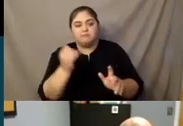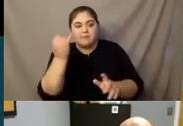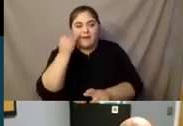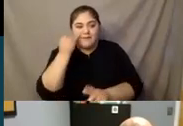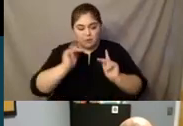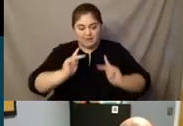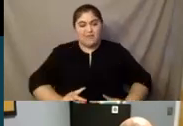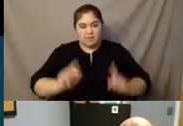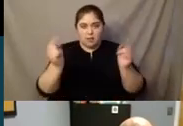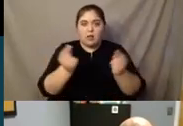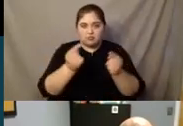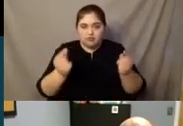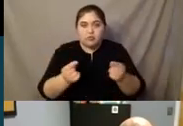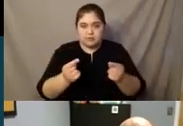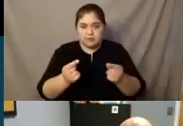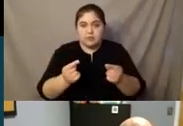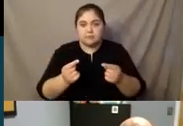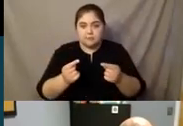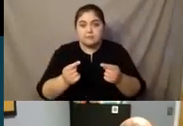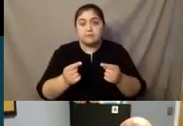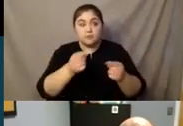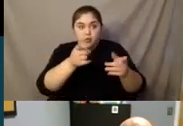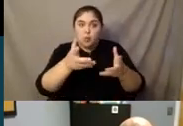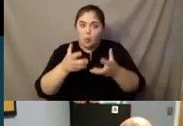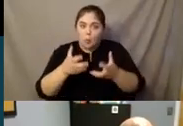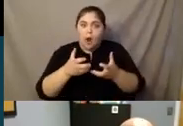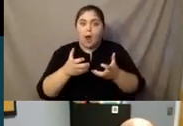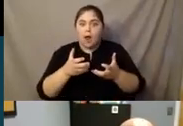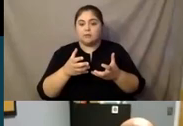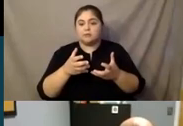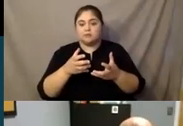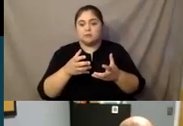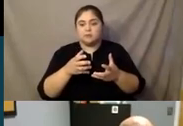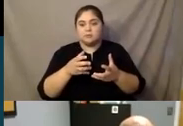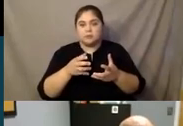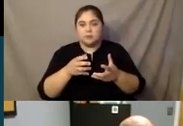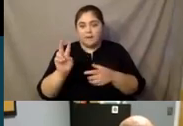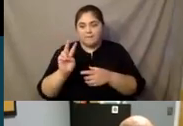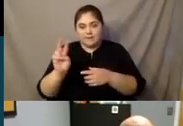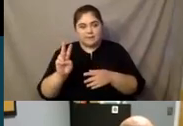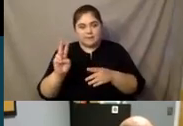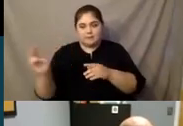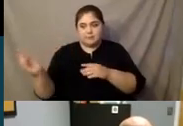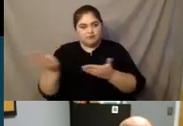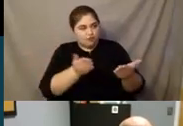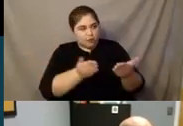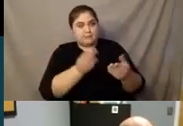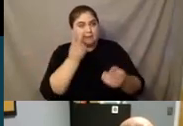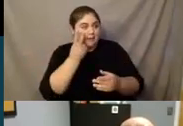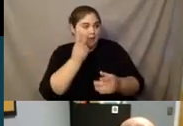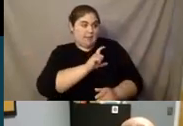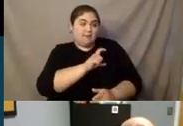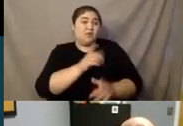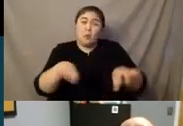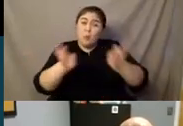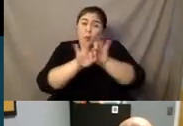physical injuries. You want to get a victim to see a police officer and get photographs taken